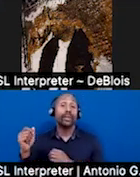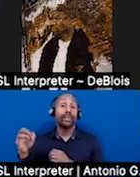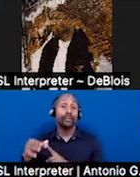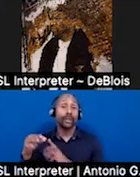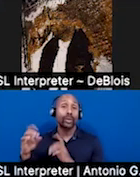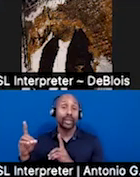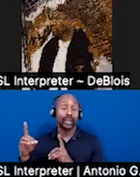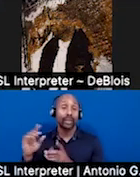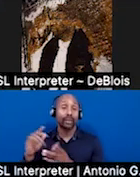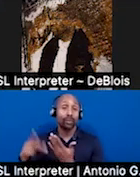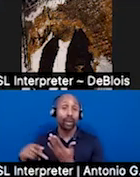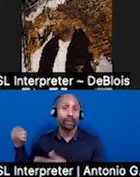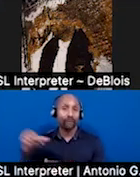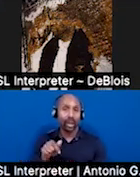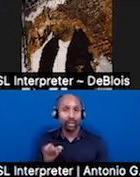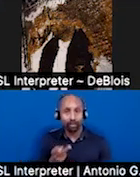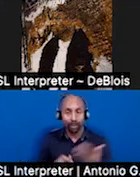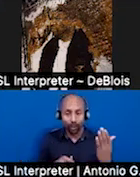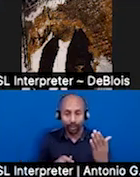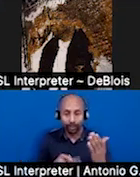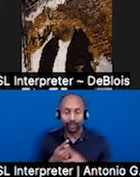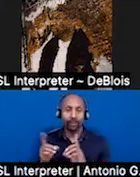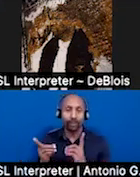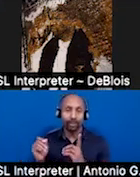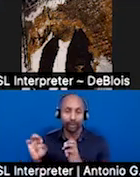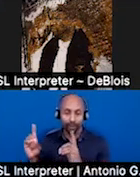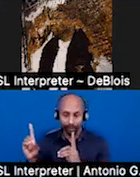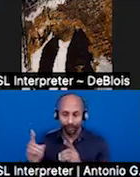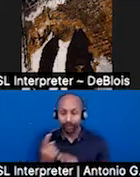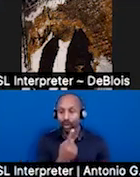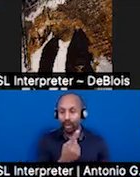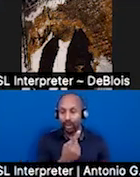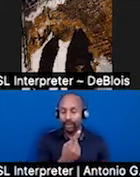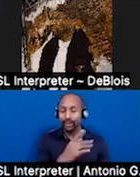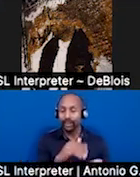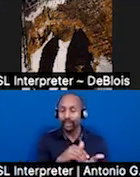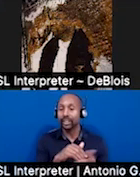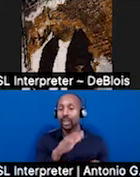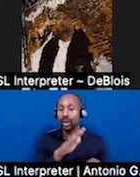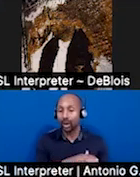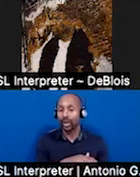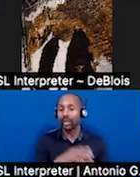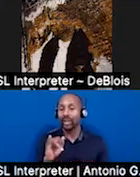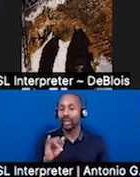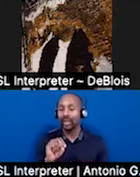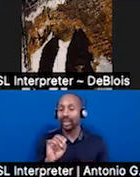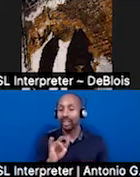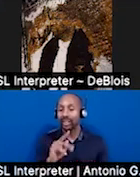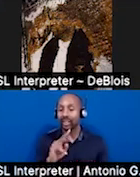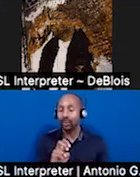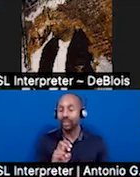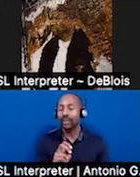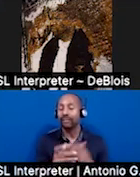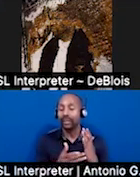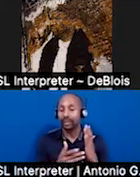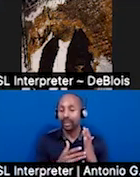Department of Education. One being CITES, the Center on Inclusive Technology and Education Systems, and I'm delighted that a lot of people are